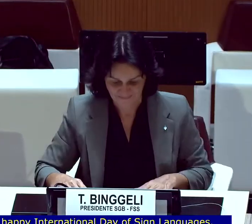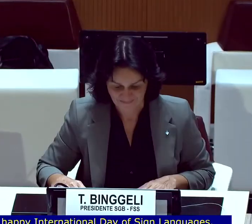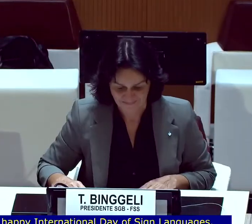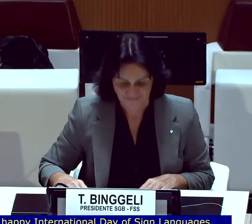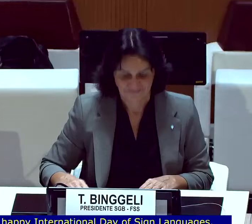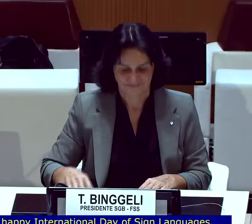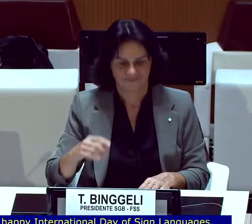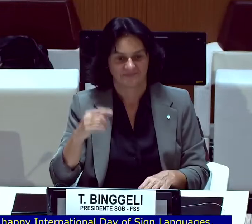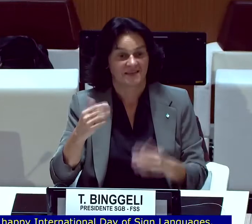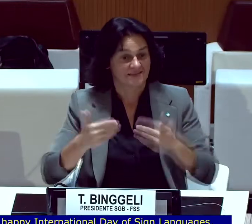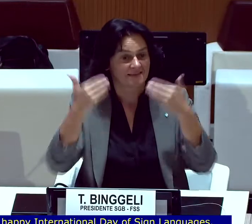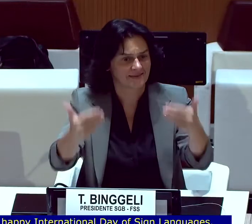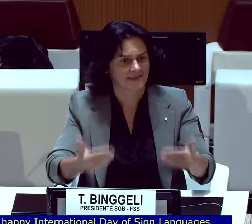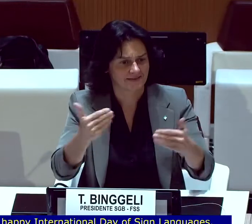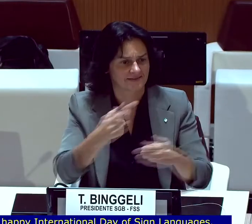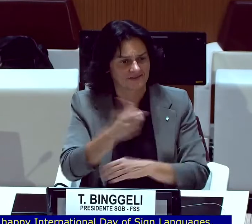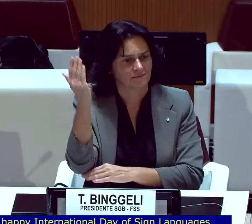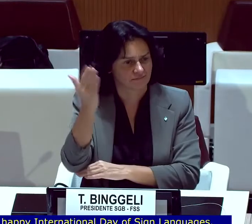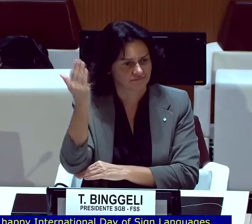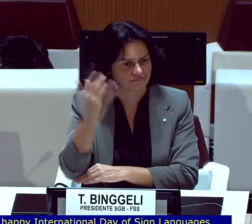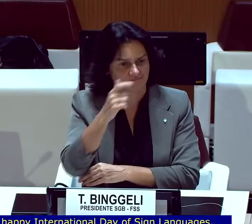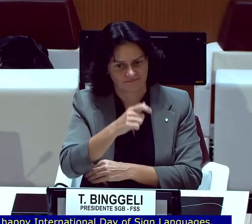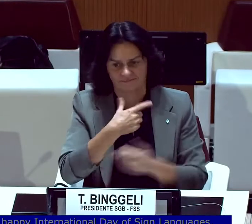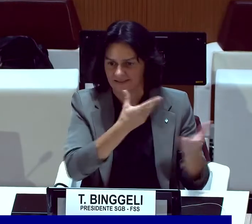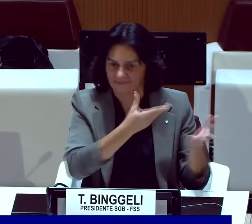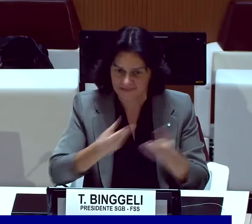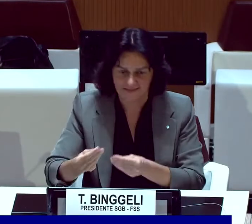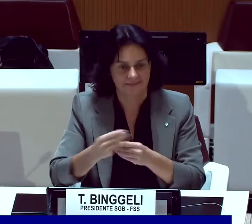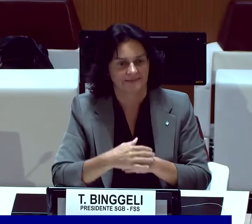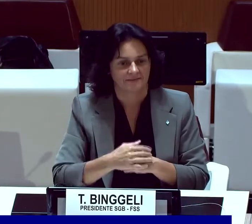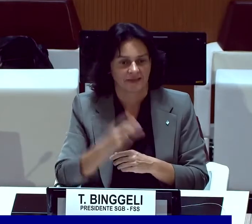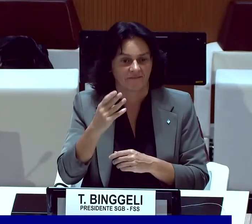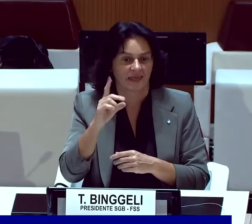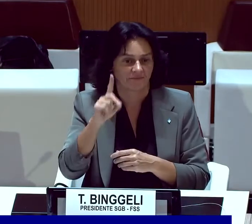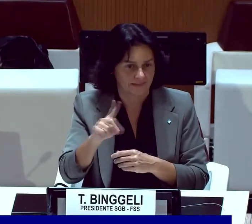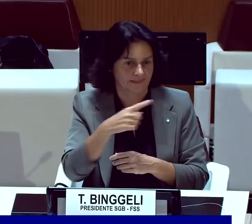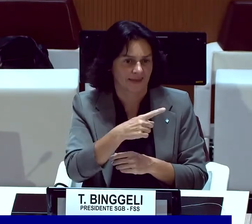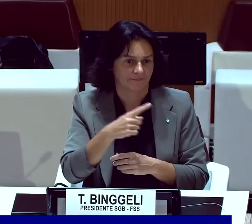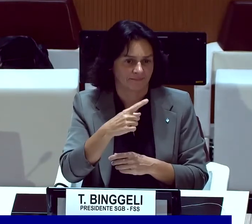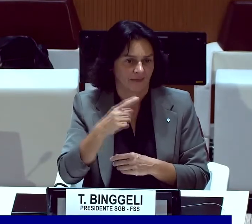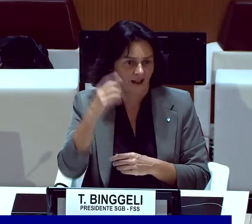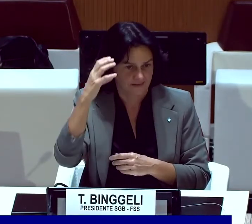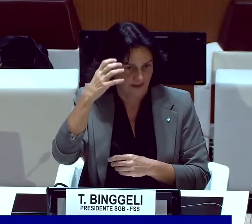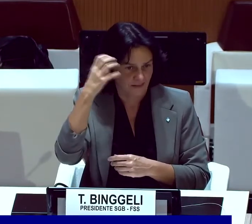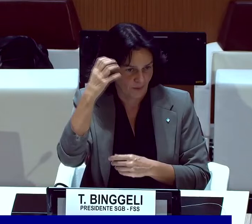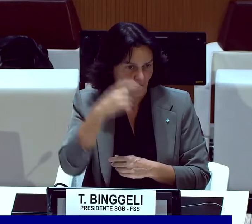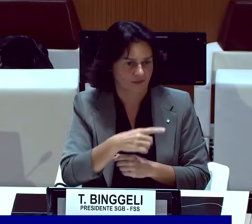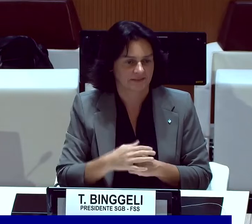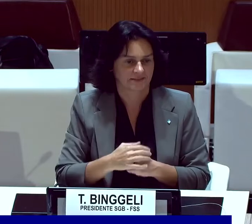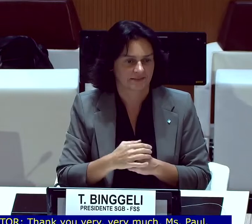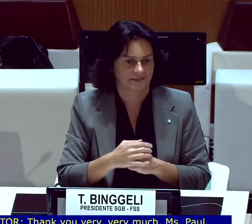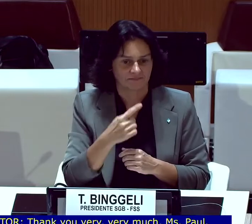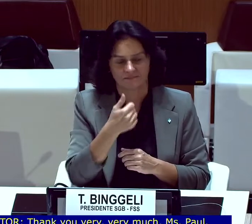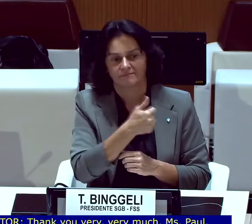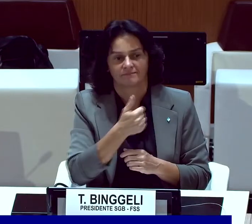Thank you very, very much, Ms. Paul. I'd like to move on to our next colleague who will be giving their expert presentation. This is